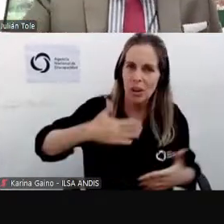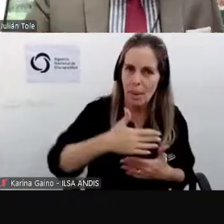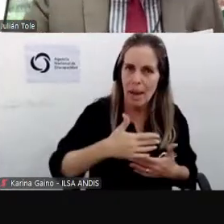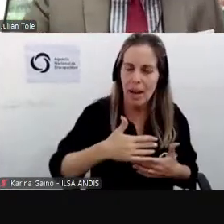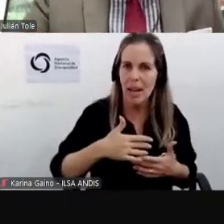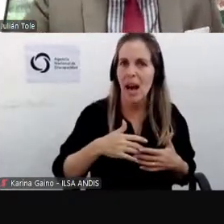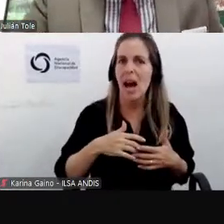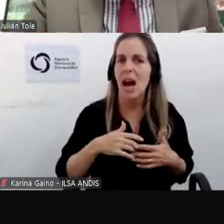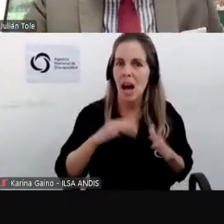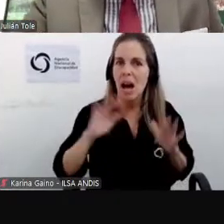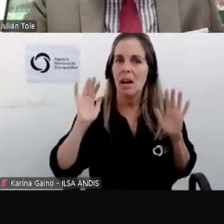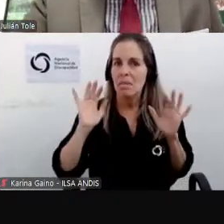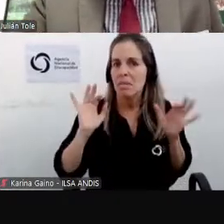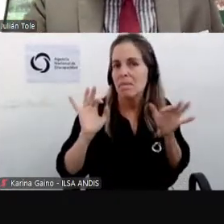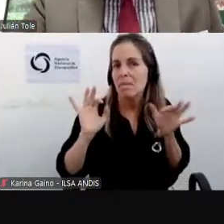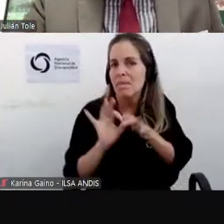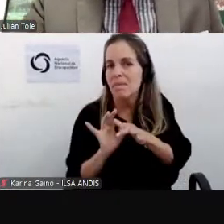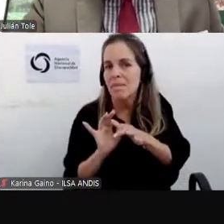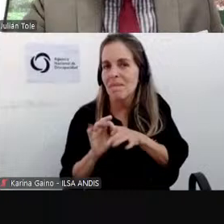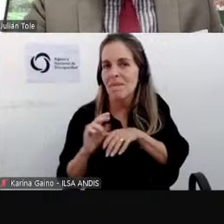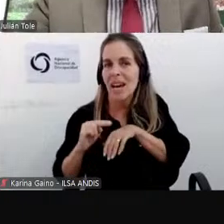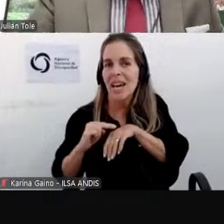Latin America, well,